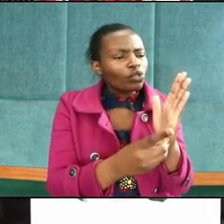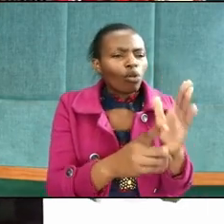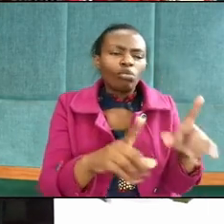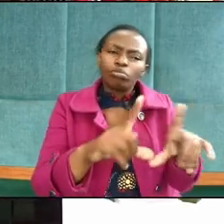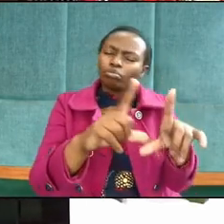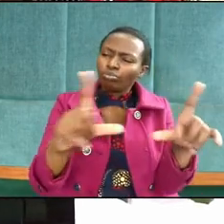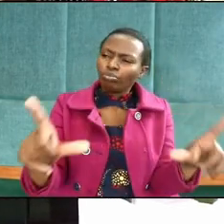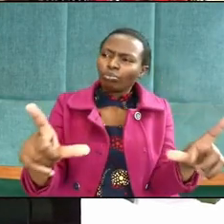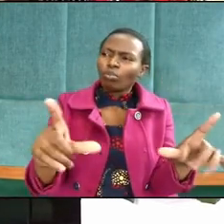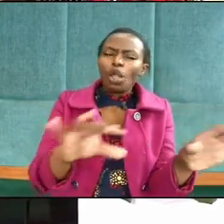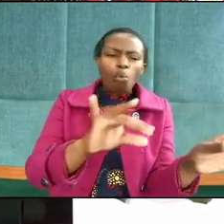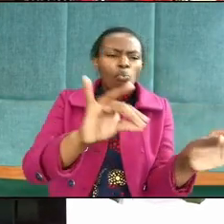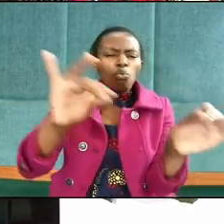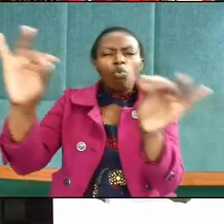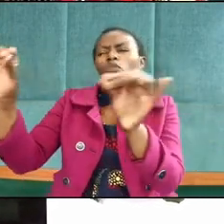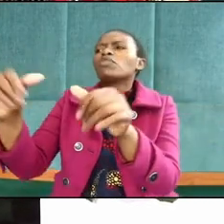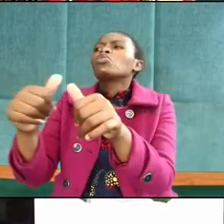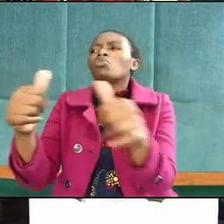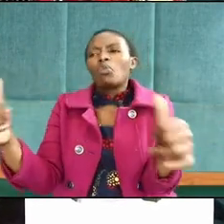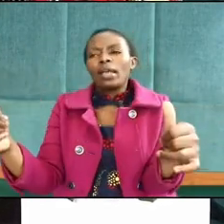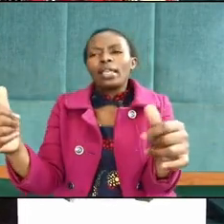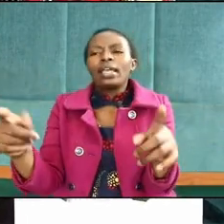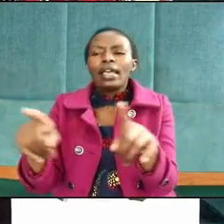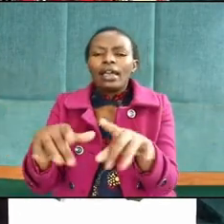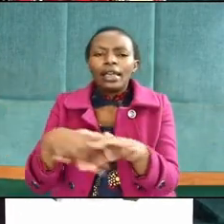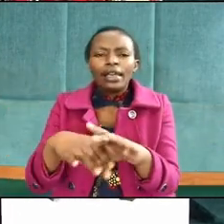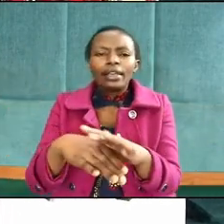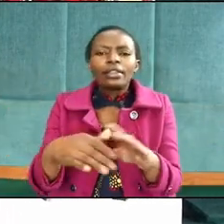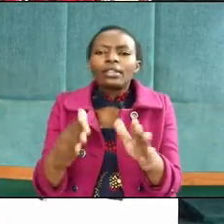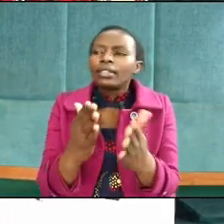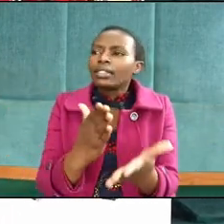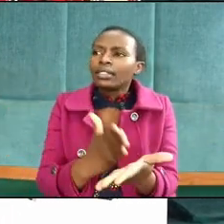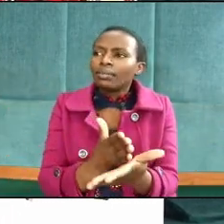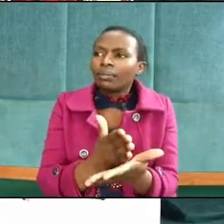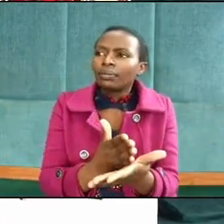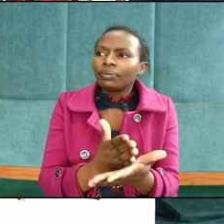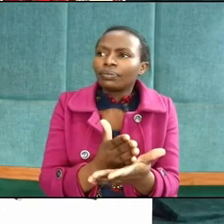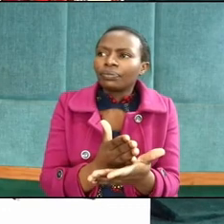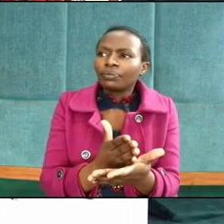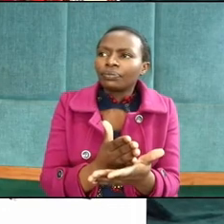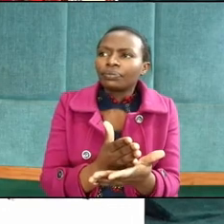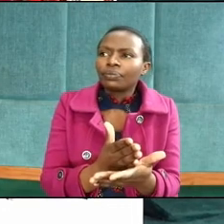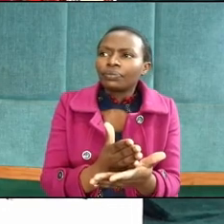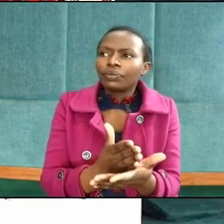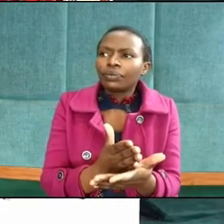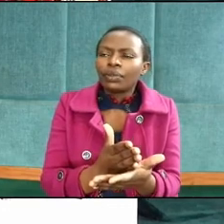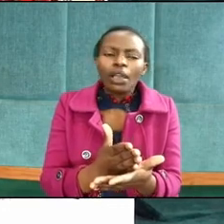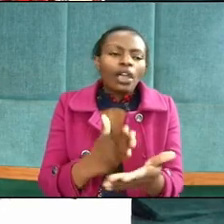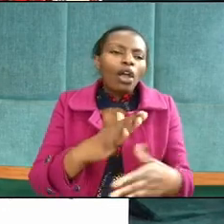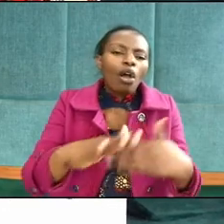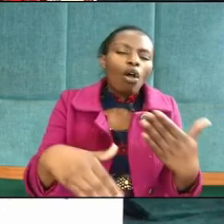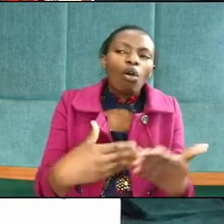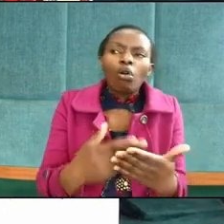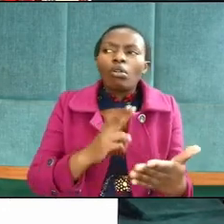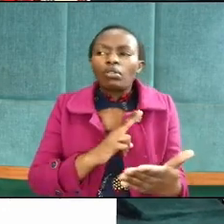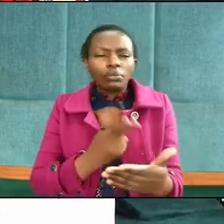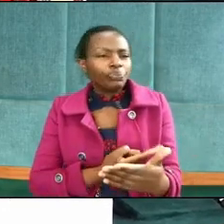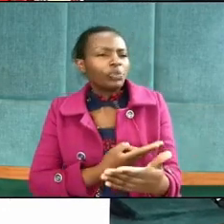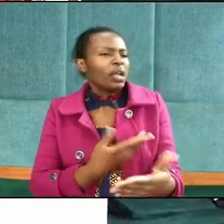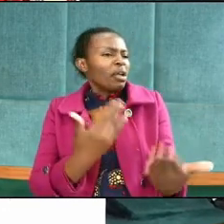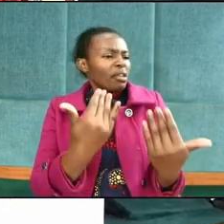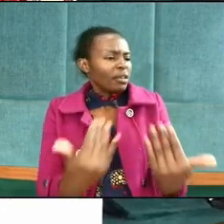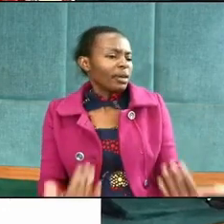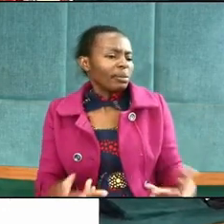systematic on both ends. Young people contemplating